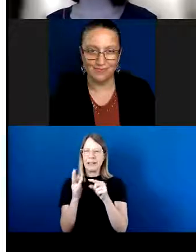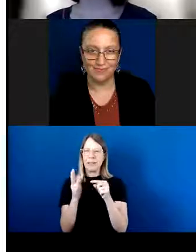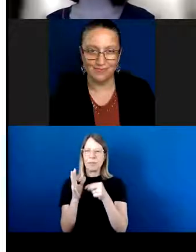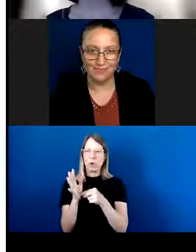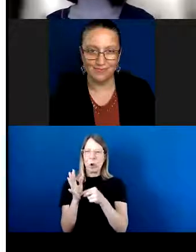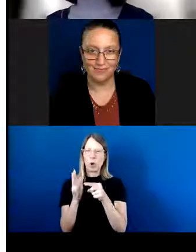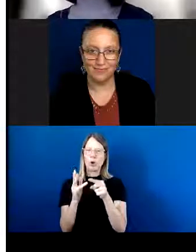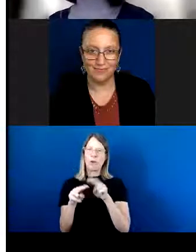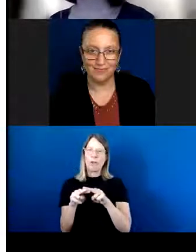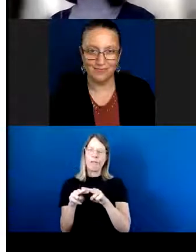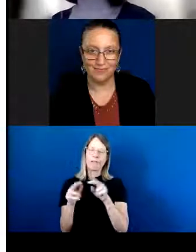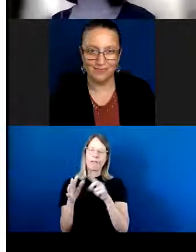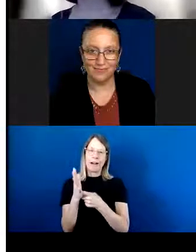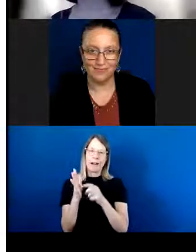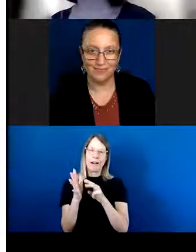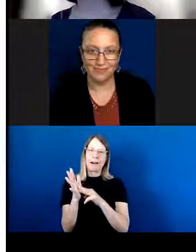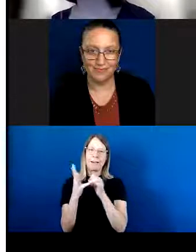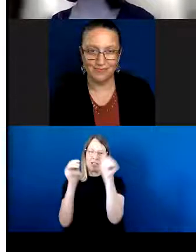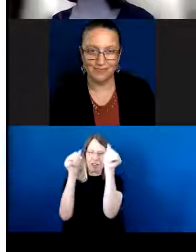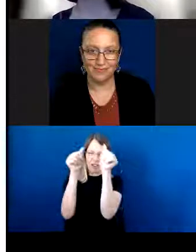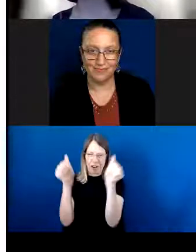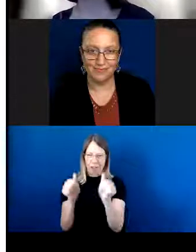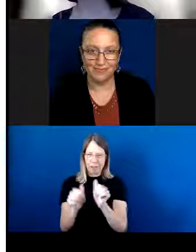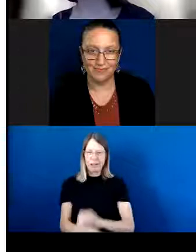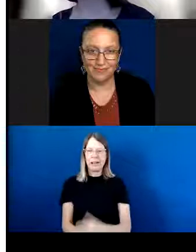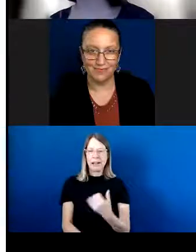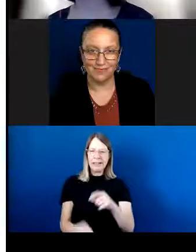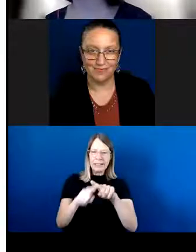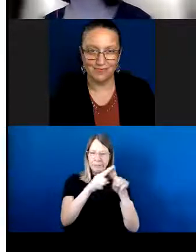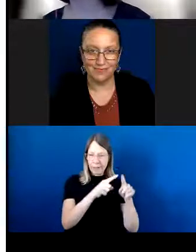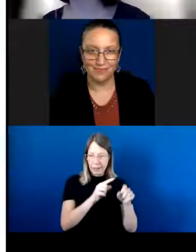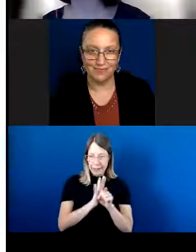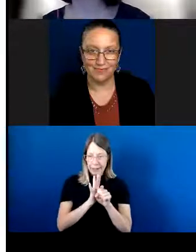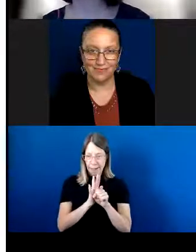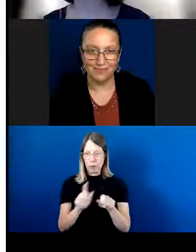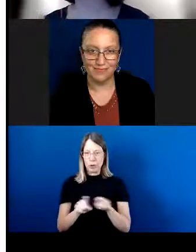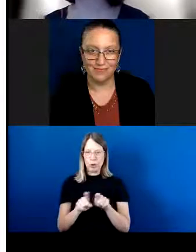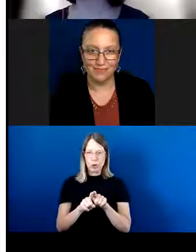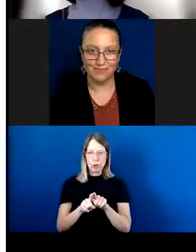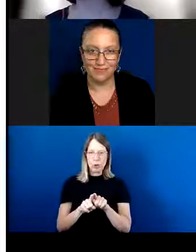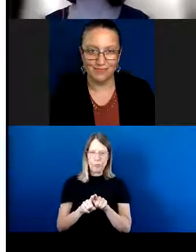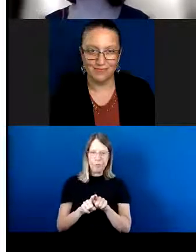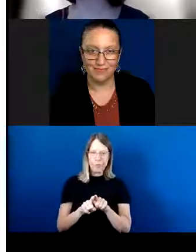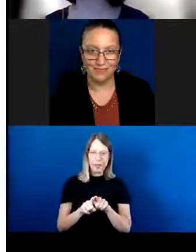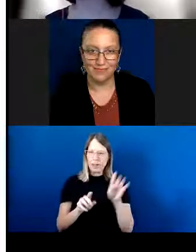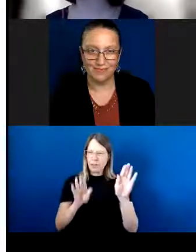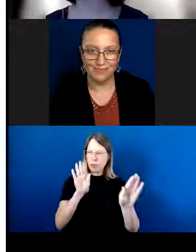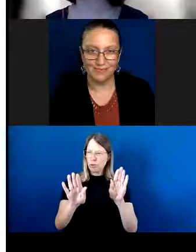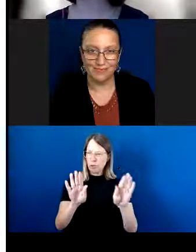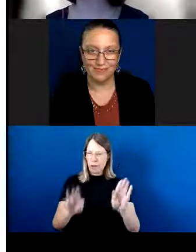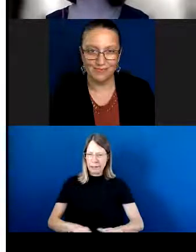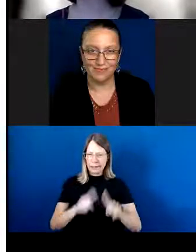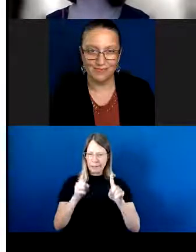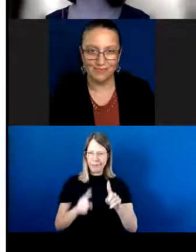The gates contain a plentiful array of different symbols too. Each side of the gate is different, and if you look down towards the ground, you will notice several